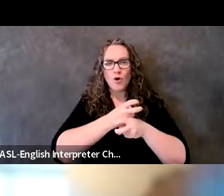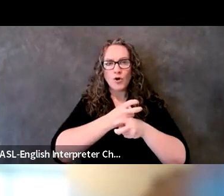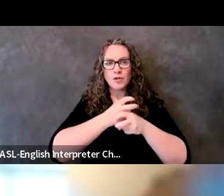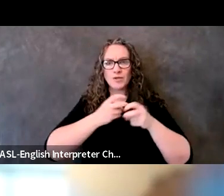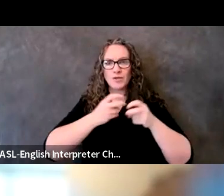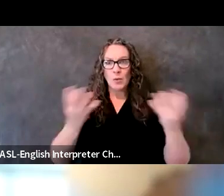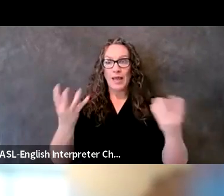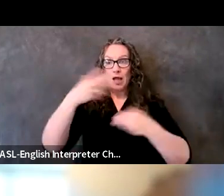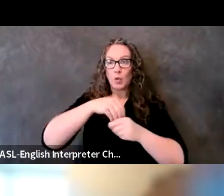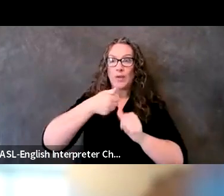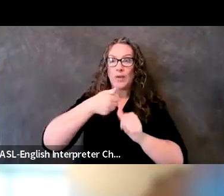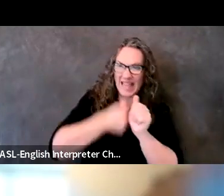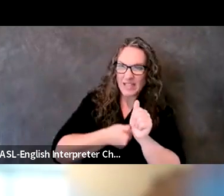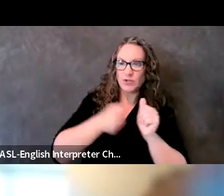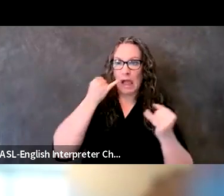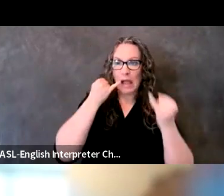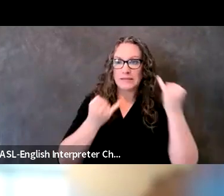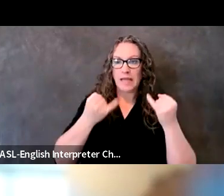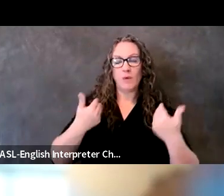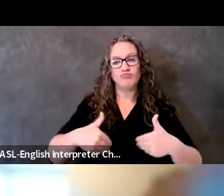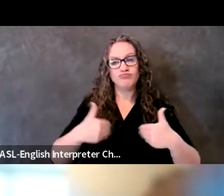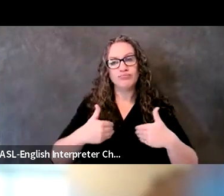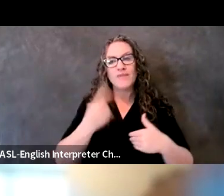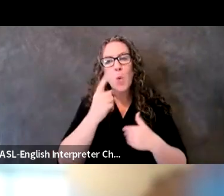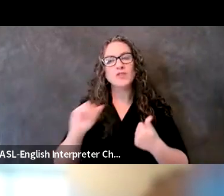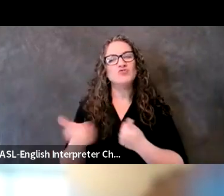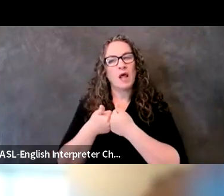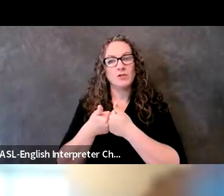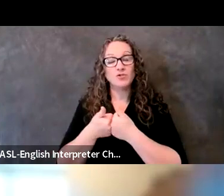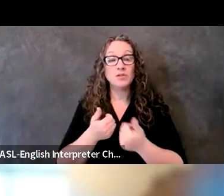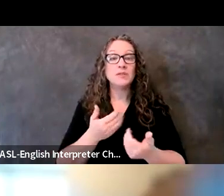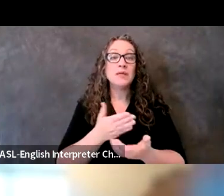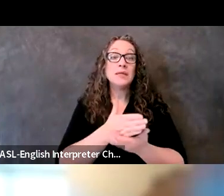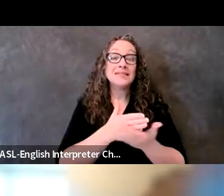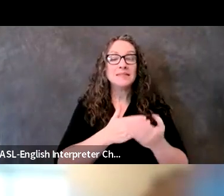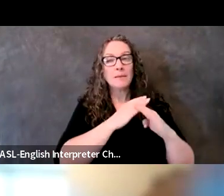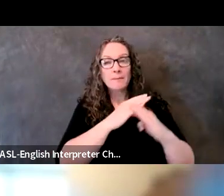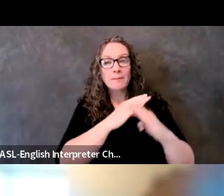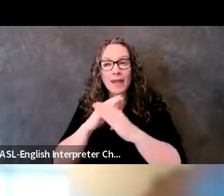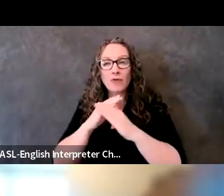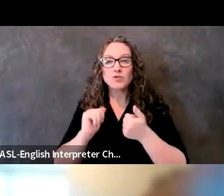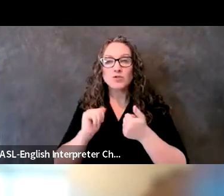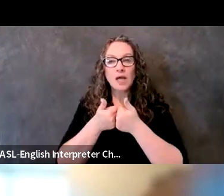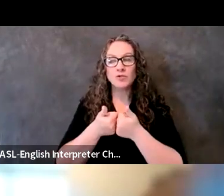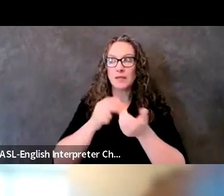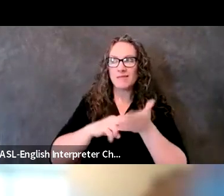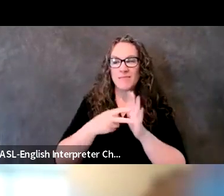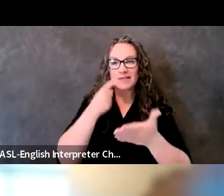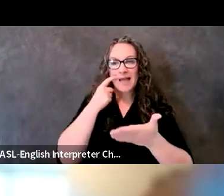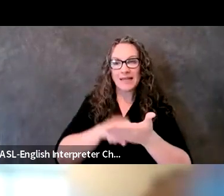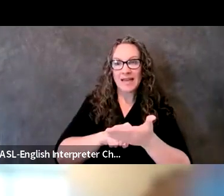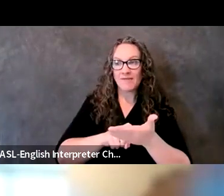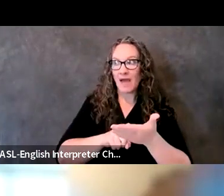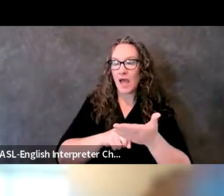of those ideas. So that can be a challenge or a barrier. Some of the barriers or challenges can be identifying which groups should be at the